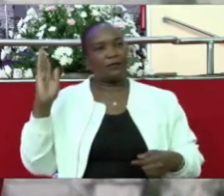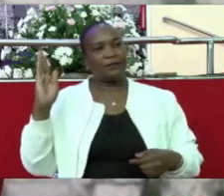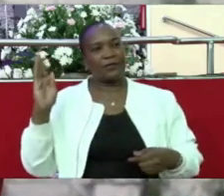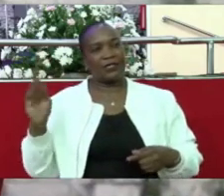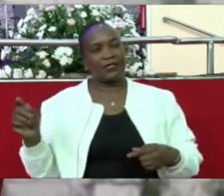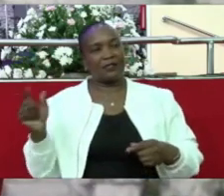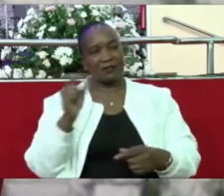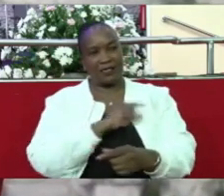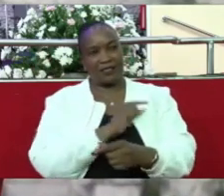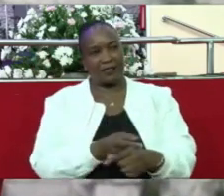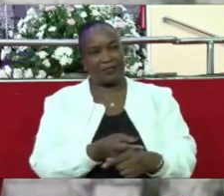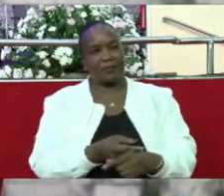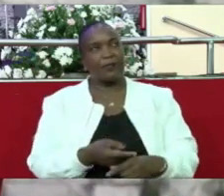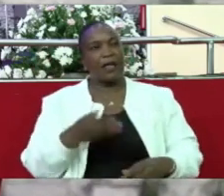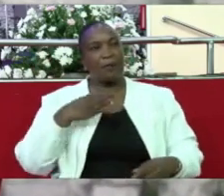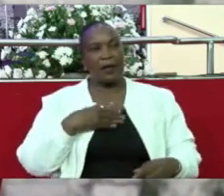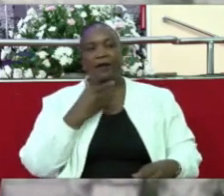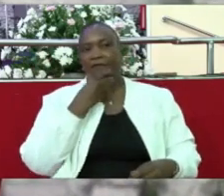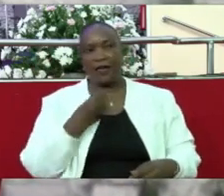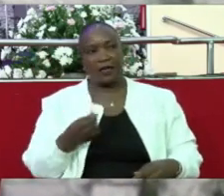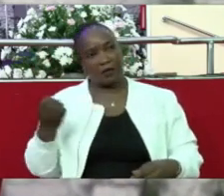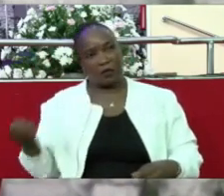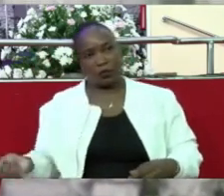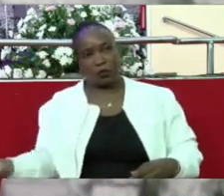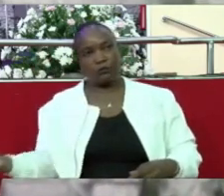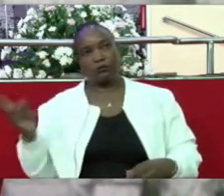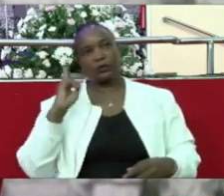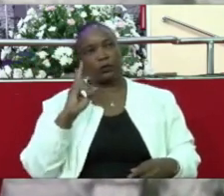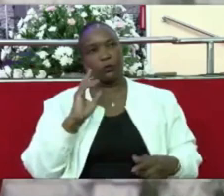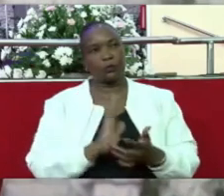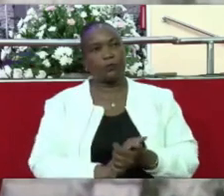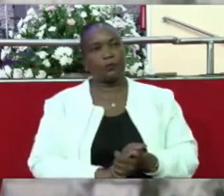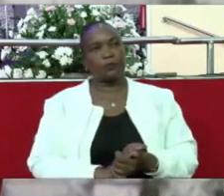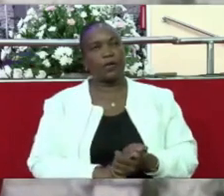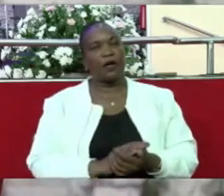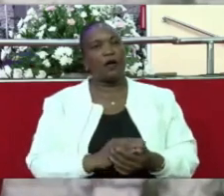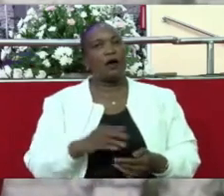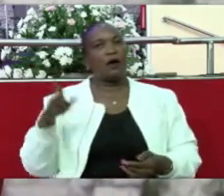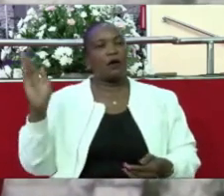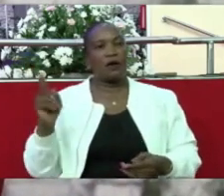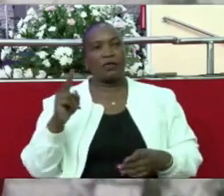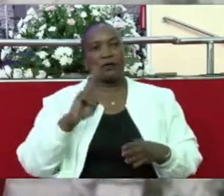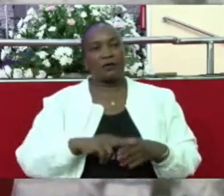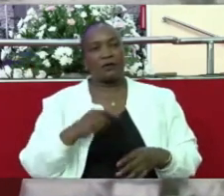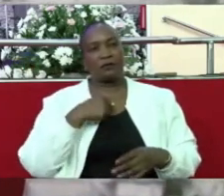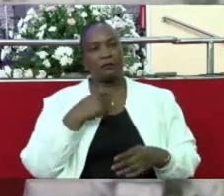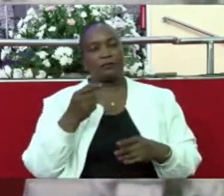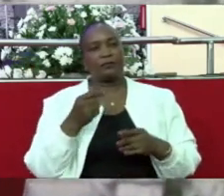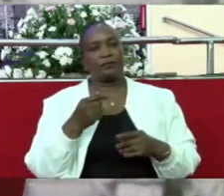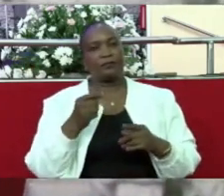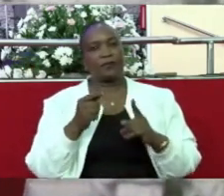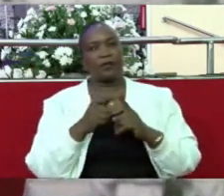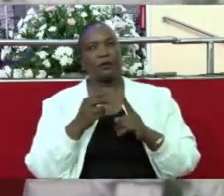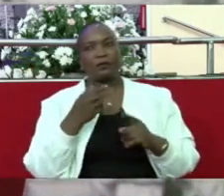wawili. And I'm so happy. Na ninafurahia sana. For what God has been to me. Mungu amekuwa nini kwangu. Hallelujah. Hallelujah. As we come